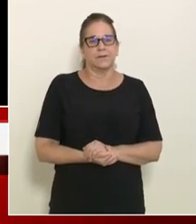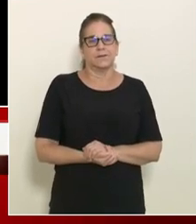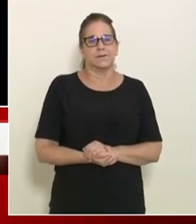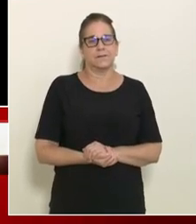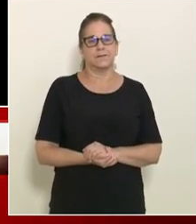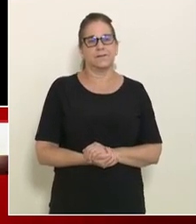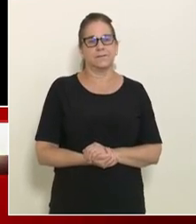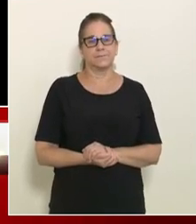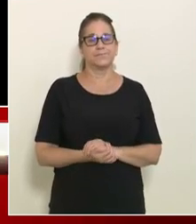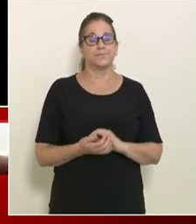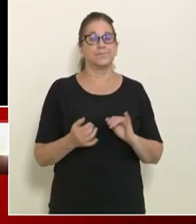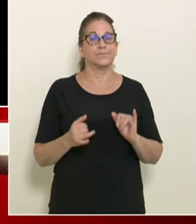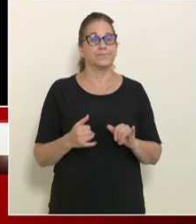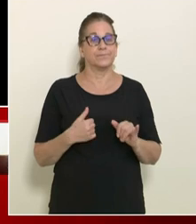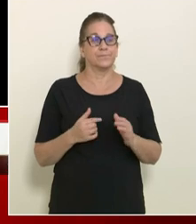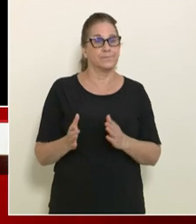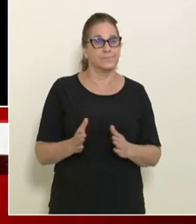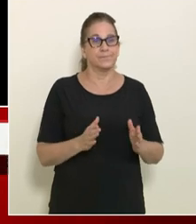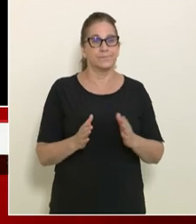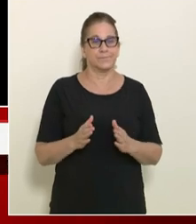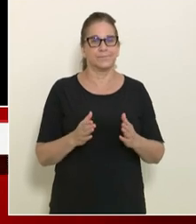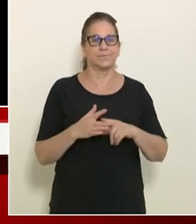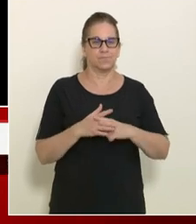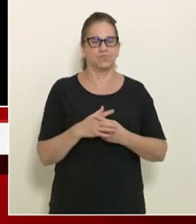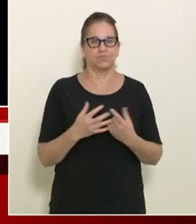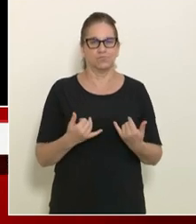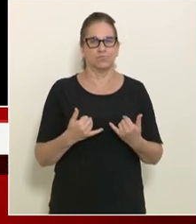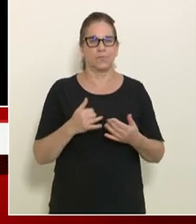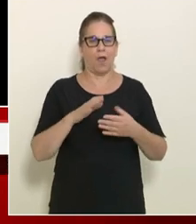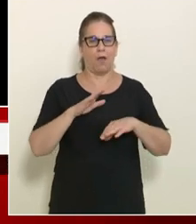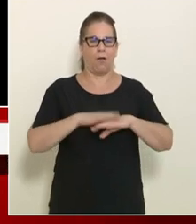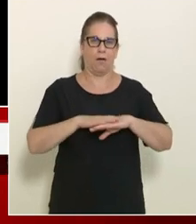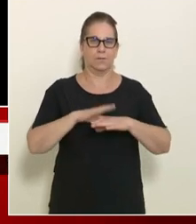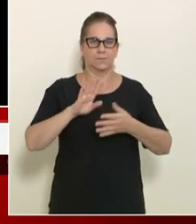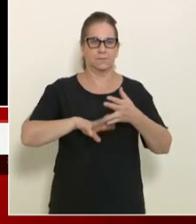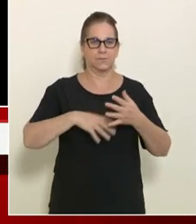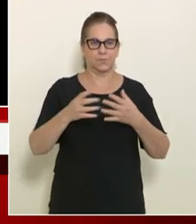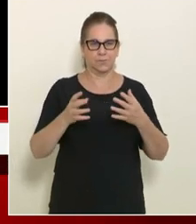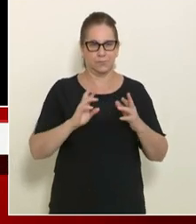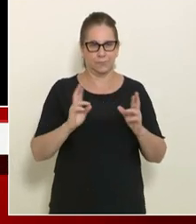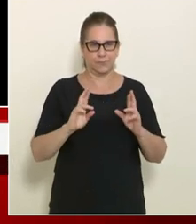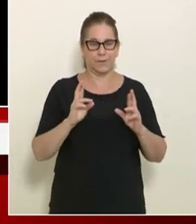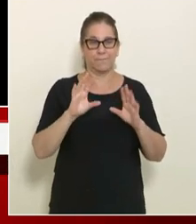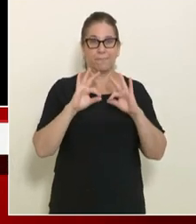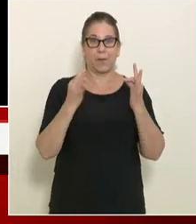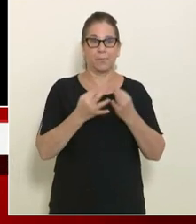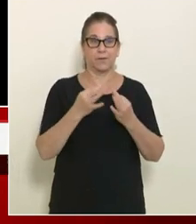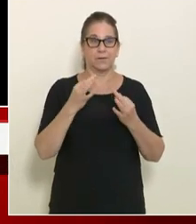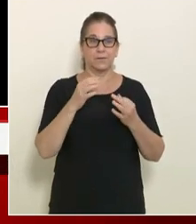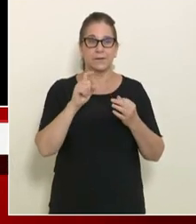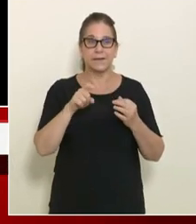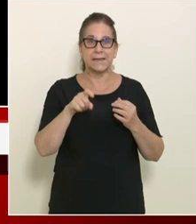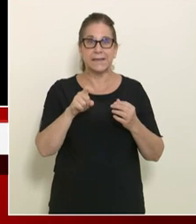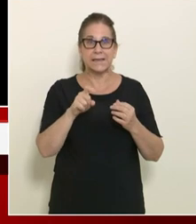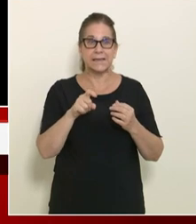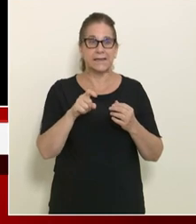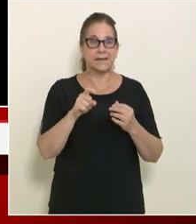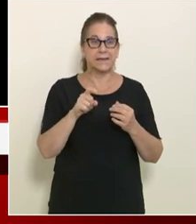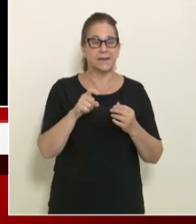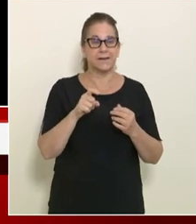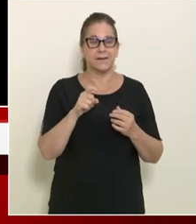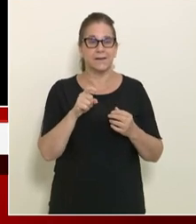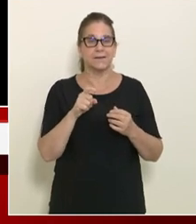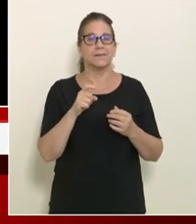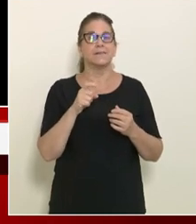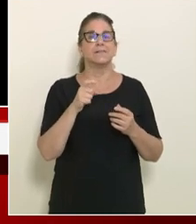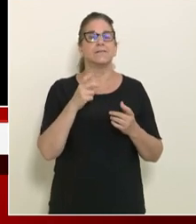started, and schools have schedules, and we're encouraging families who need devices or support with internet access to reach out